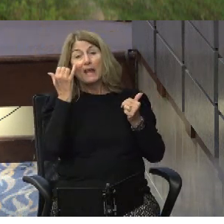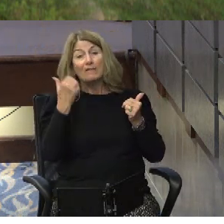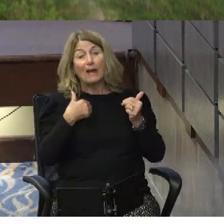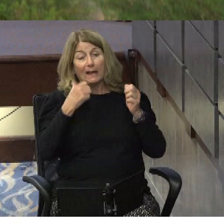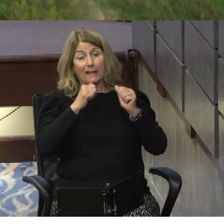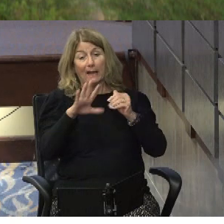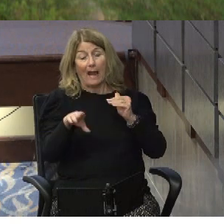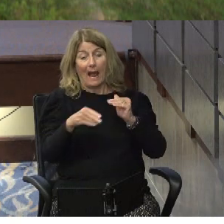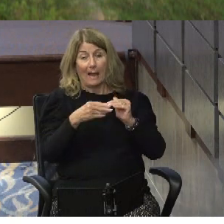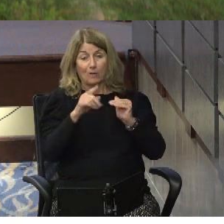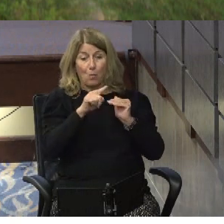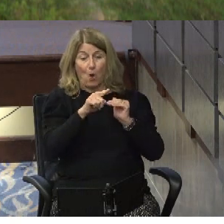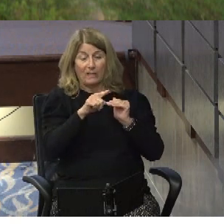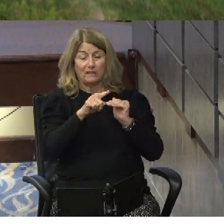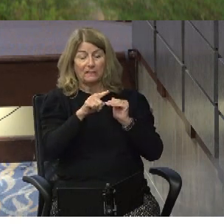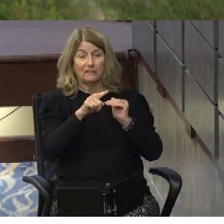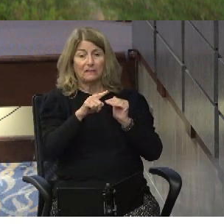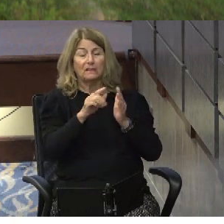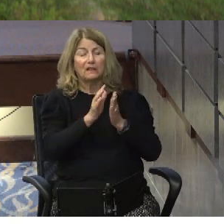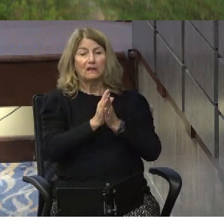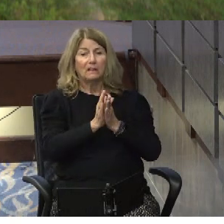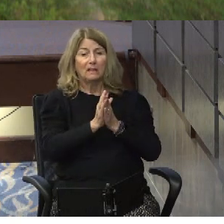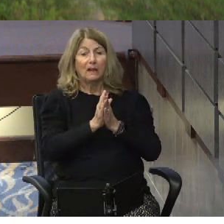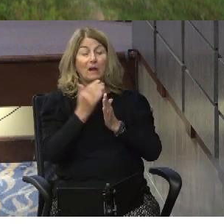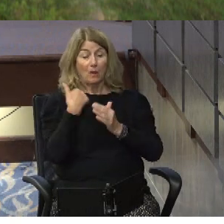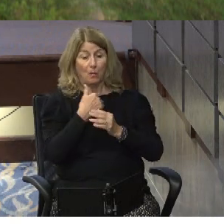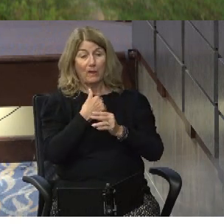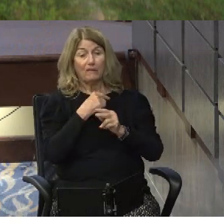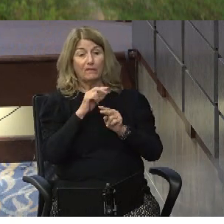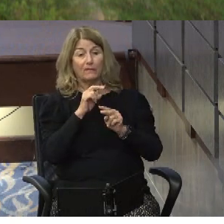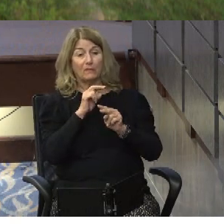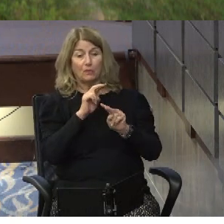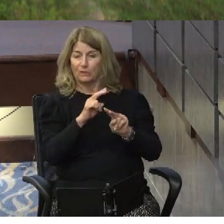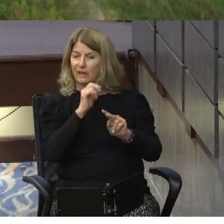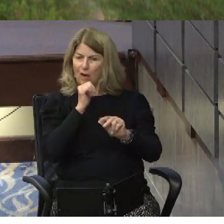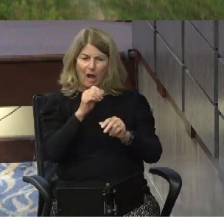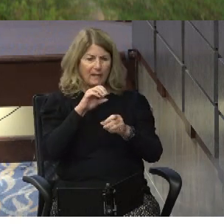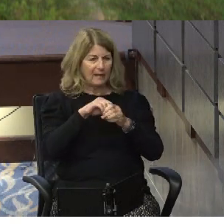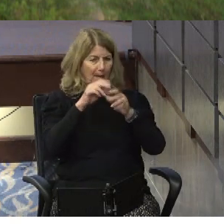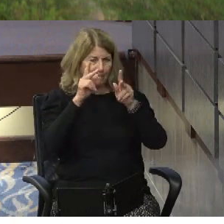add, you know, one of the, we've looked at not in person, but